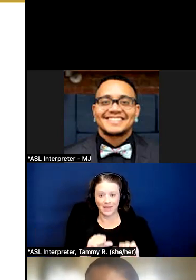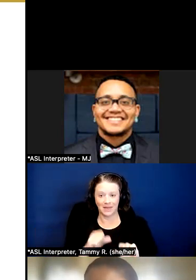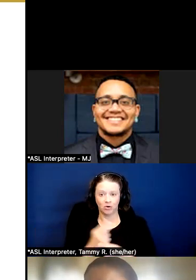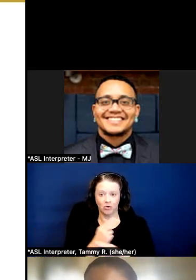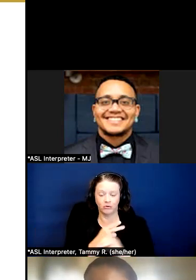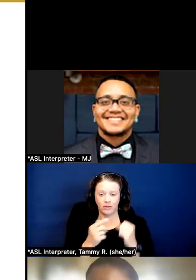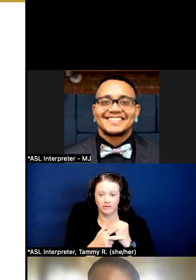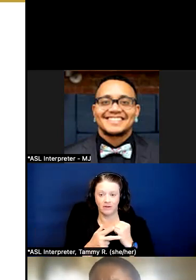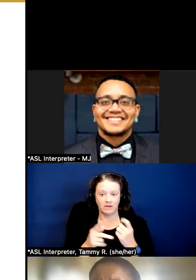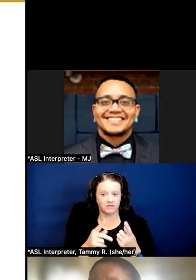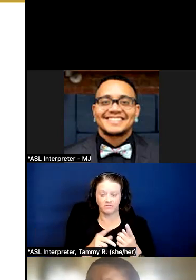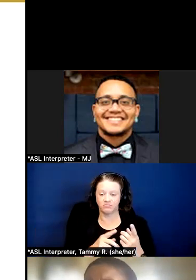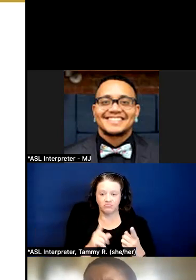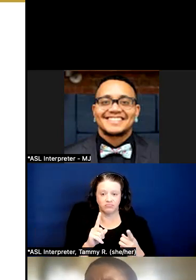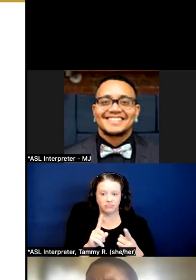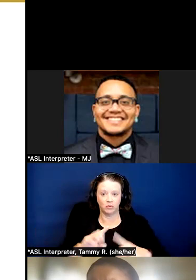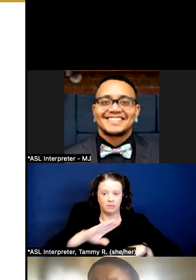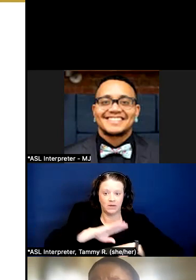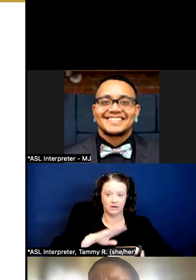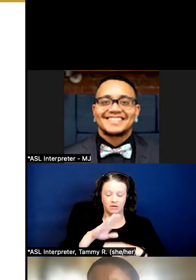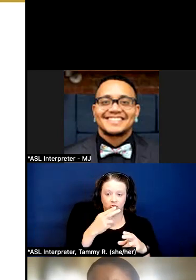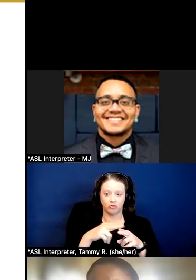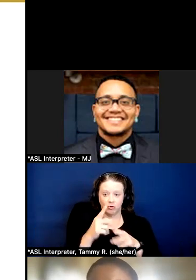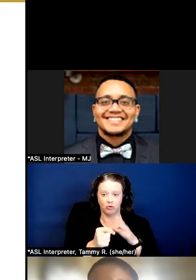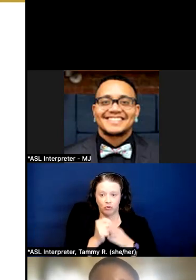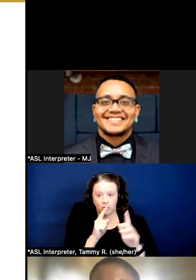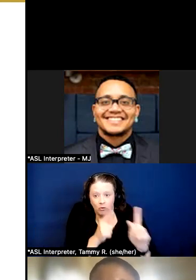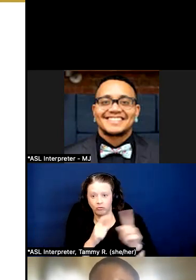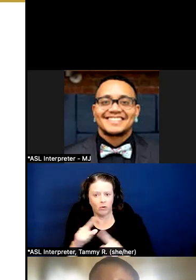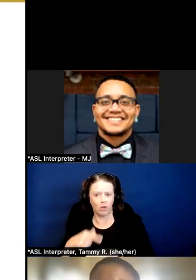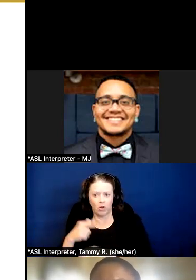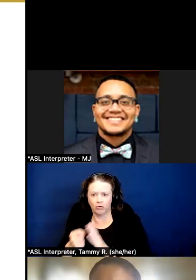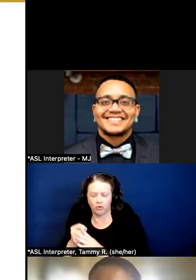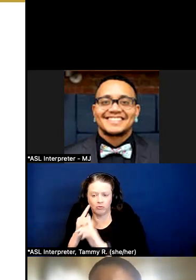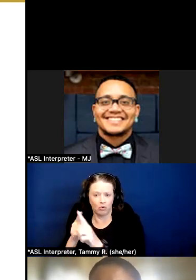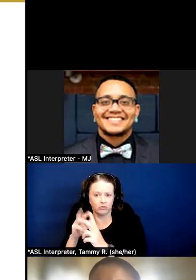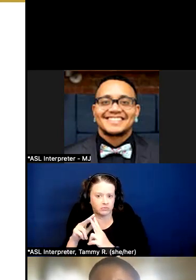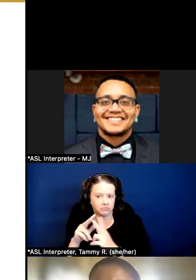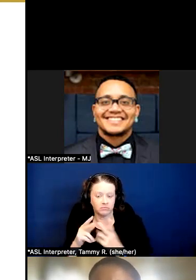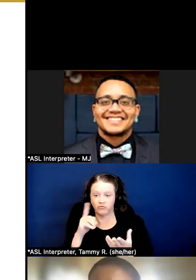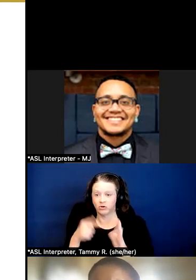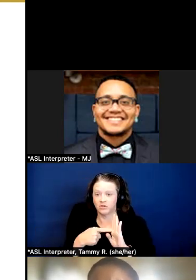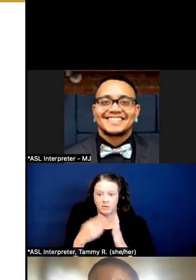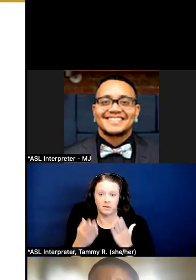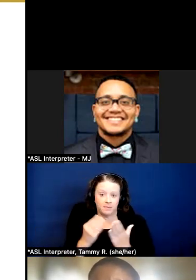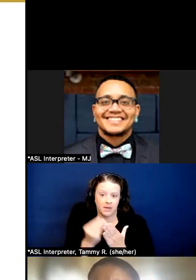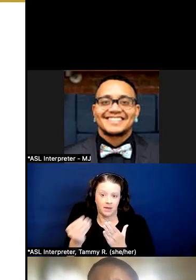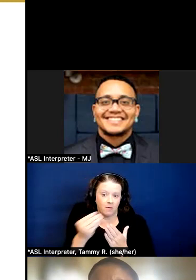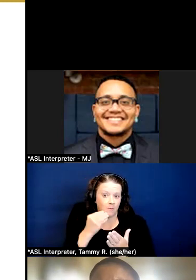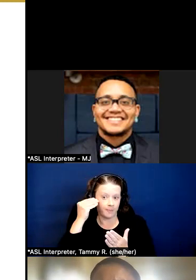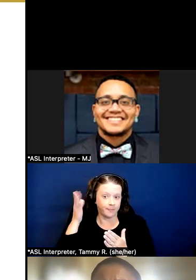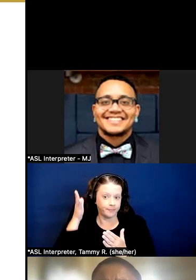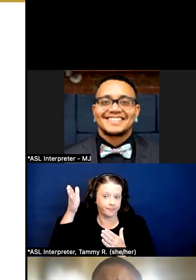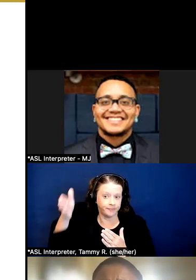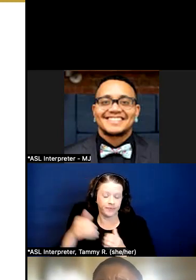or long-term goals, which may include purchasing a home. And so one of the things that we find with these